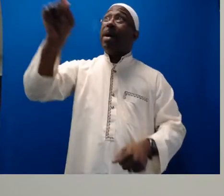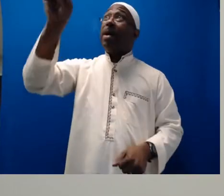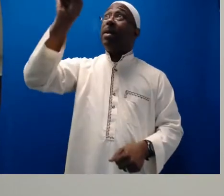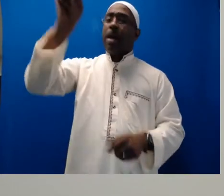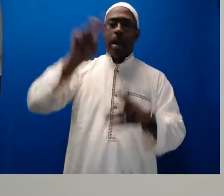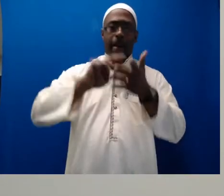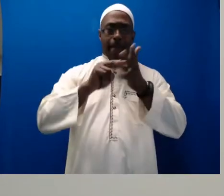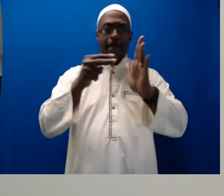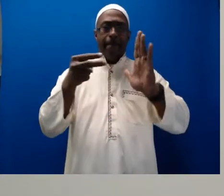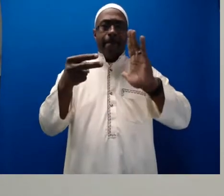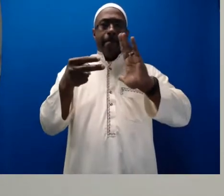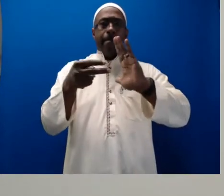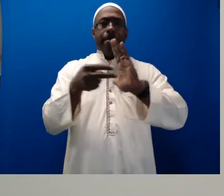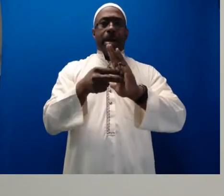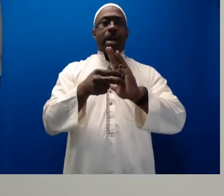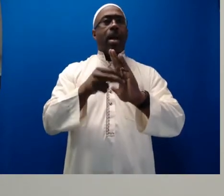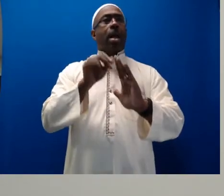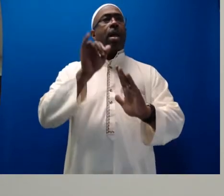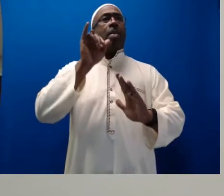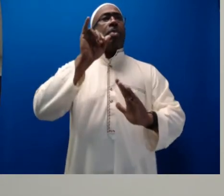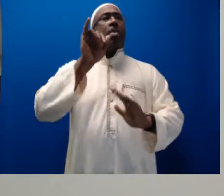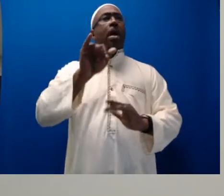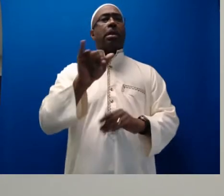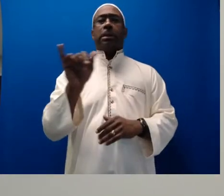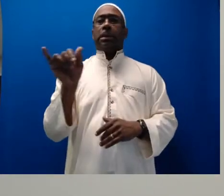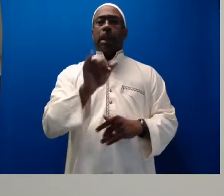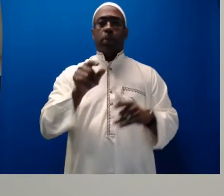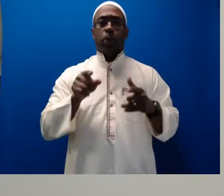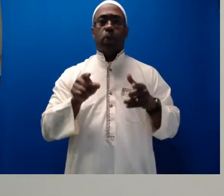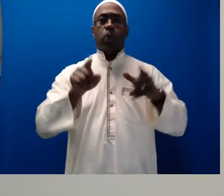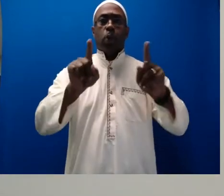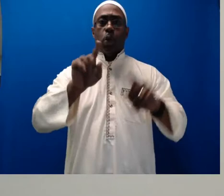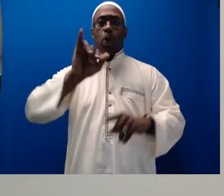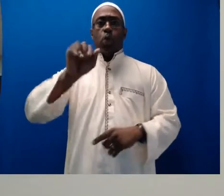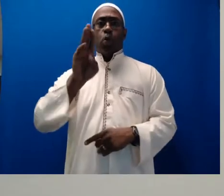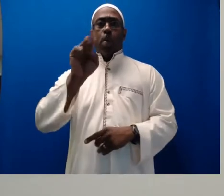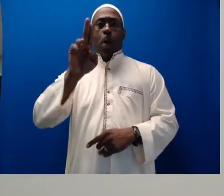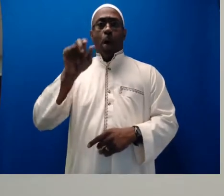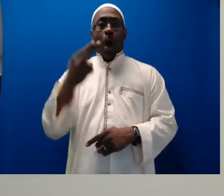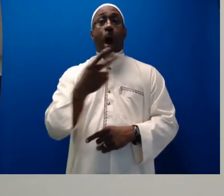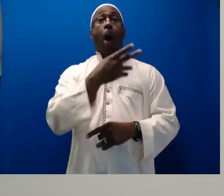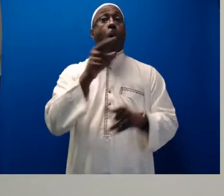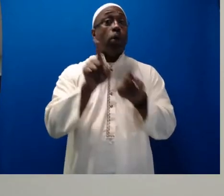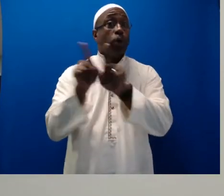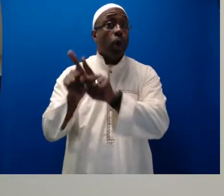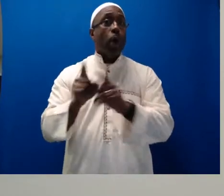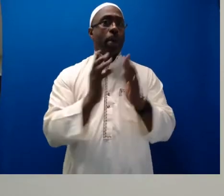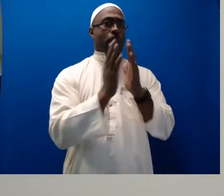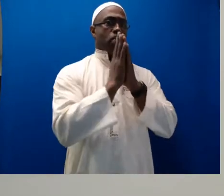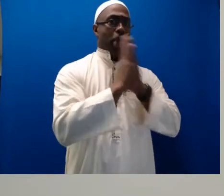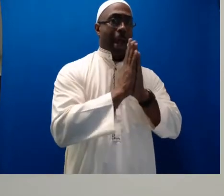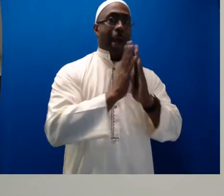it takes on the form of the remembrance of what is said during the Jum'ah as well as the Salah that is after it.